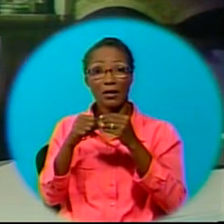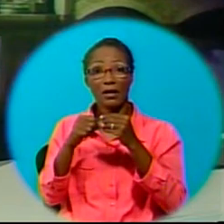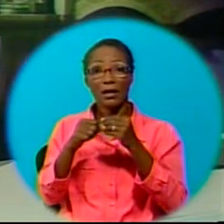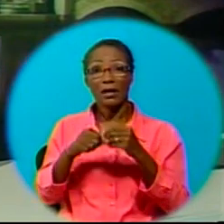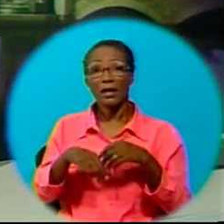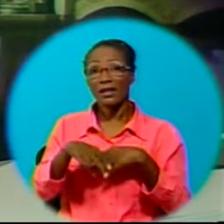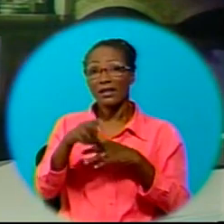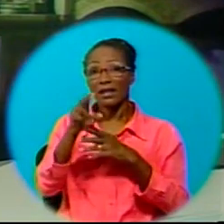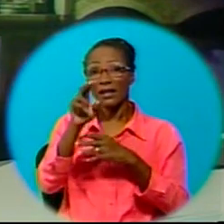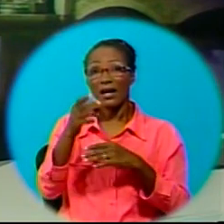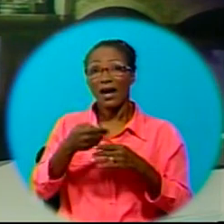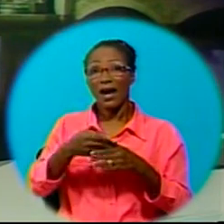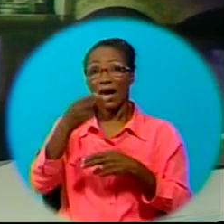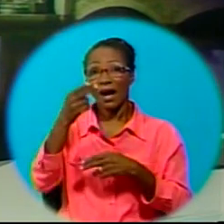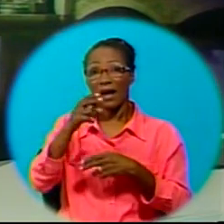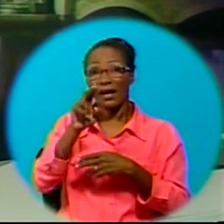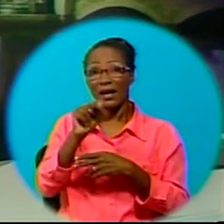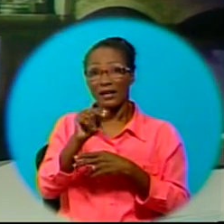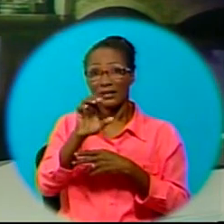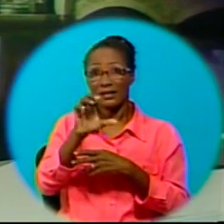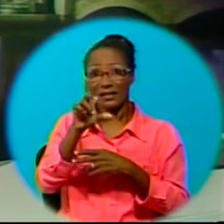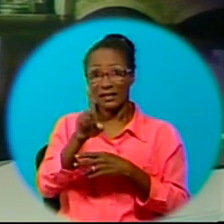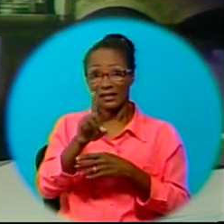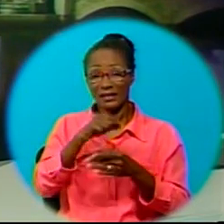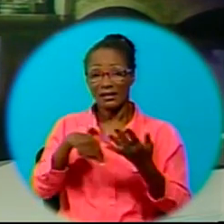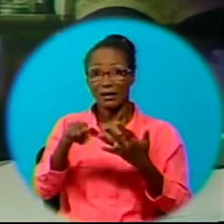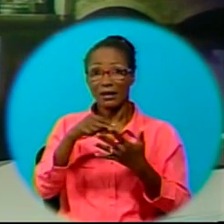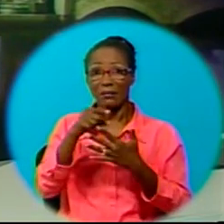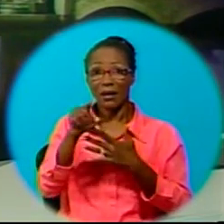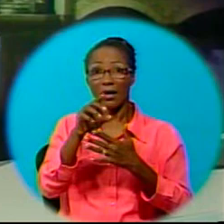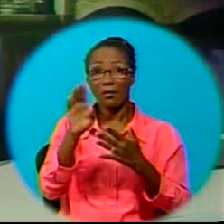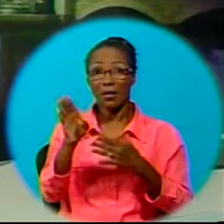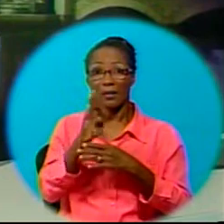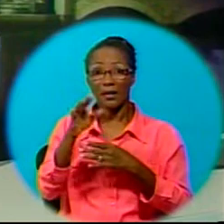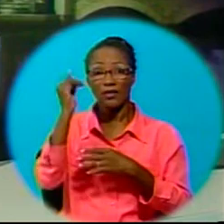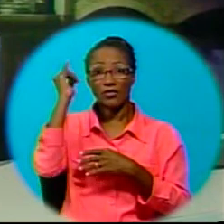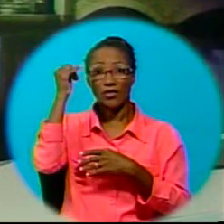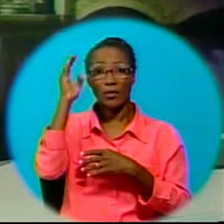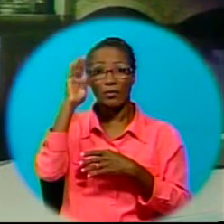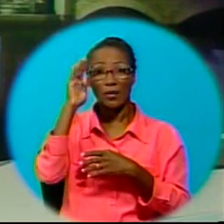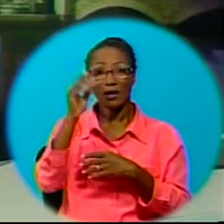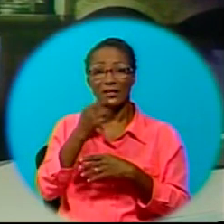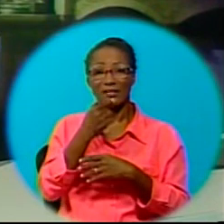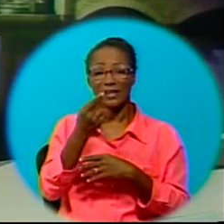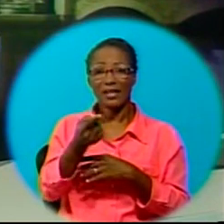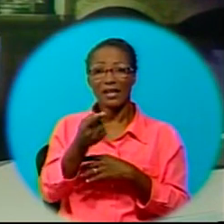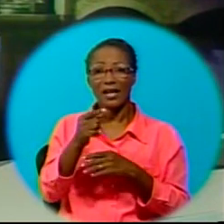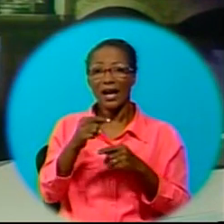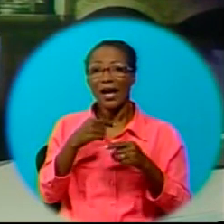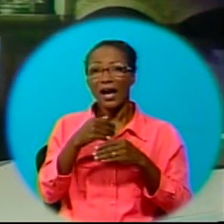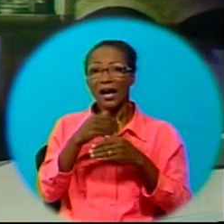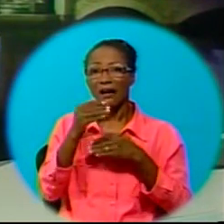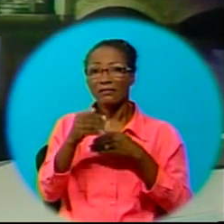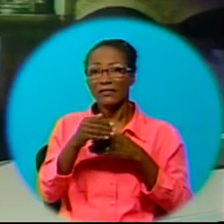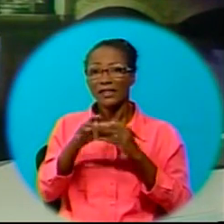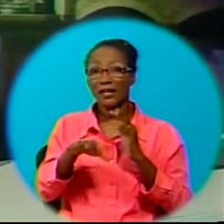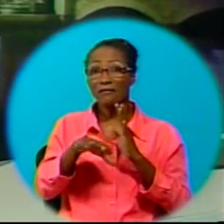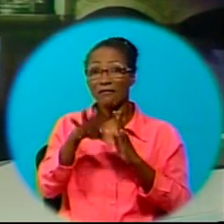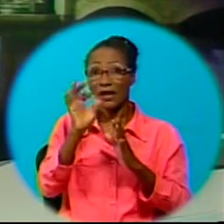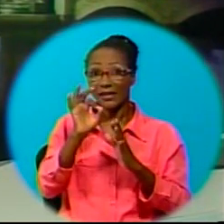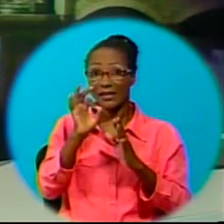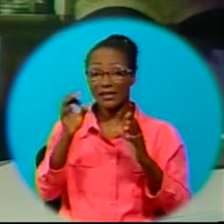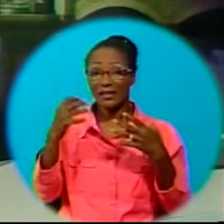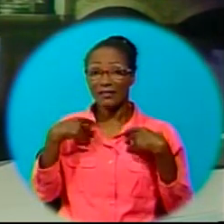of chronic non-communicable diseases among Barbadians. John Boyce made the comments after the findings of the Barbados Health of the Nation survey